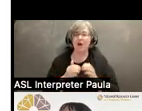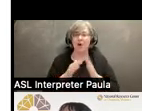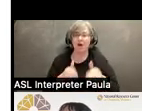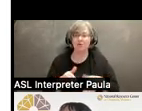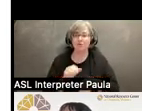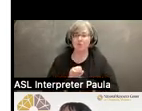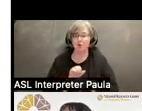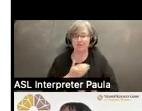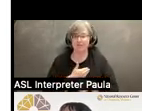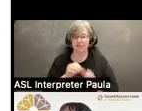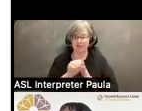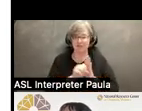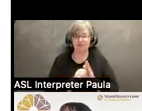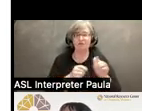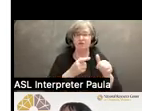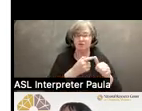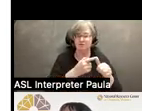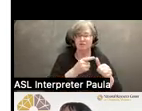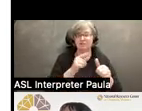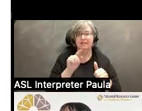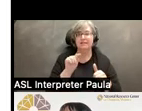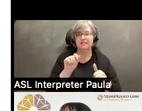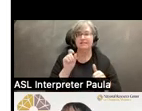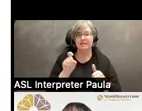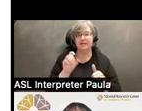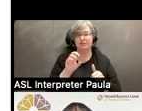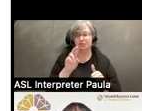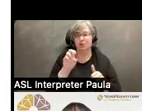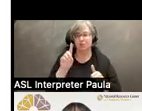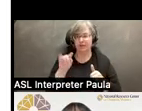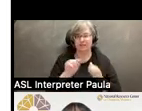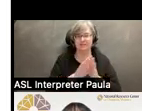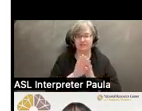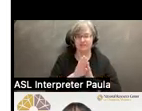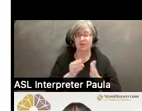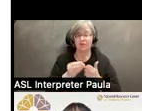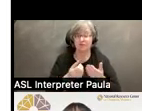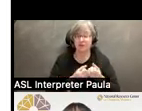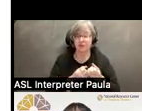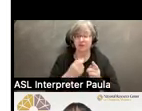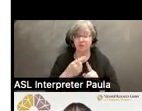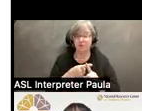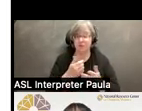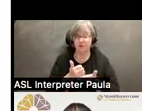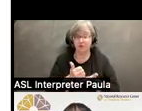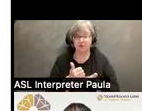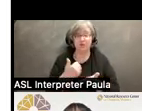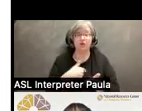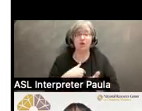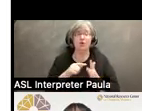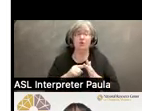our state. So we started with the tax credit developments. And in order to fund rental assistance in those, we started out with